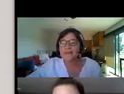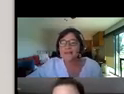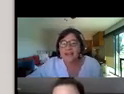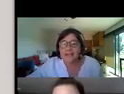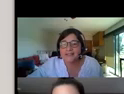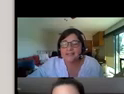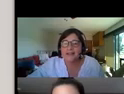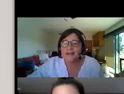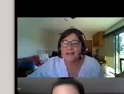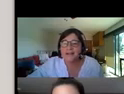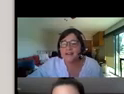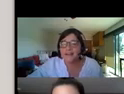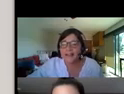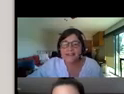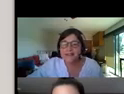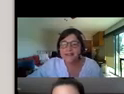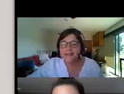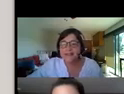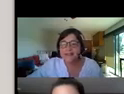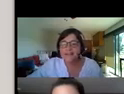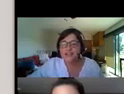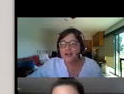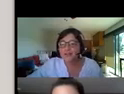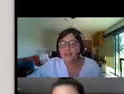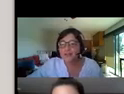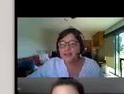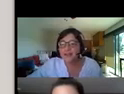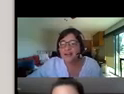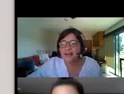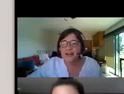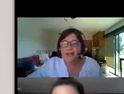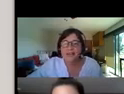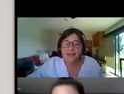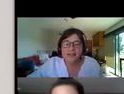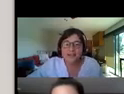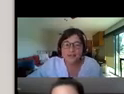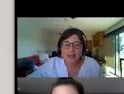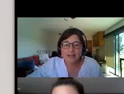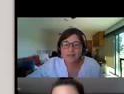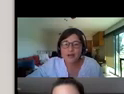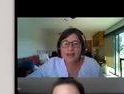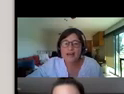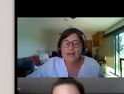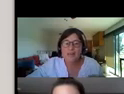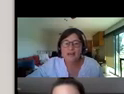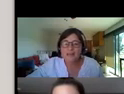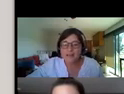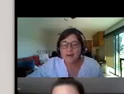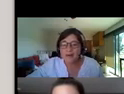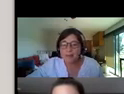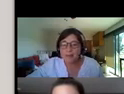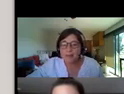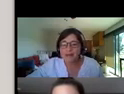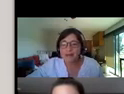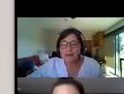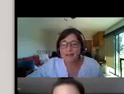My second guess is the geography. Living in Southern California, and because they're